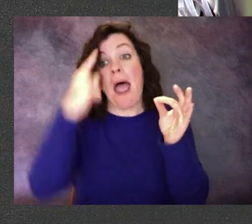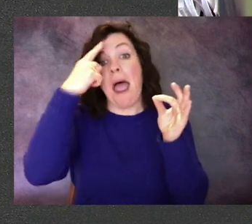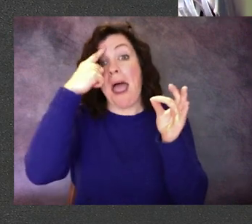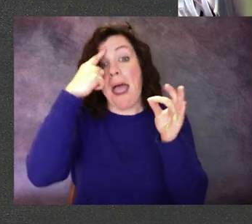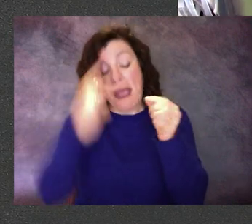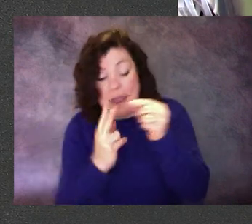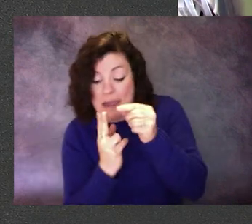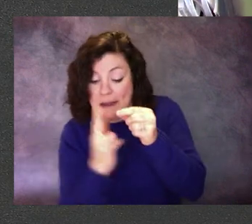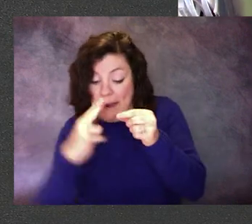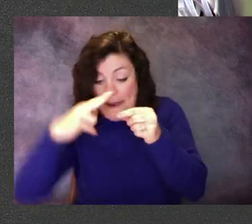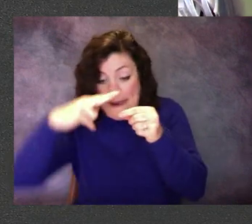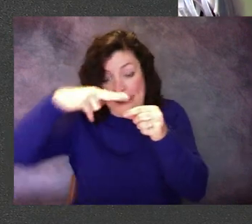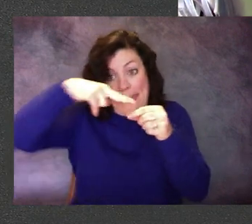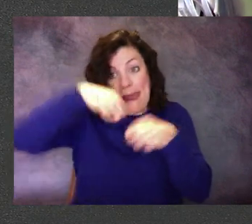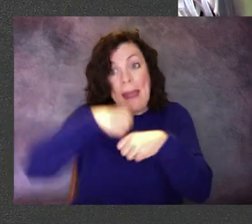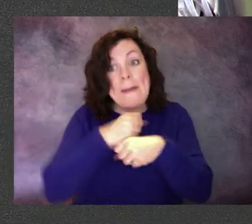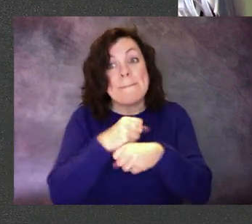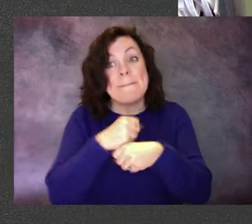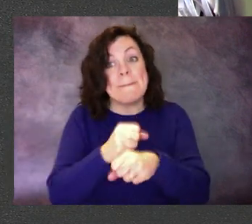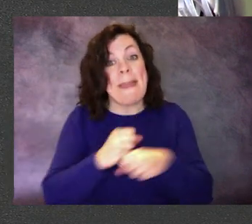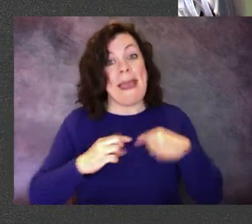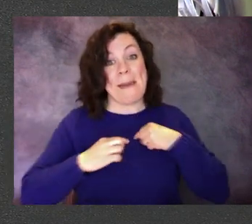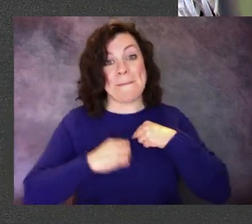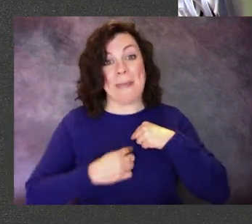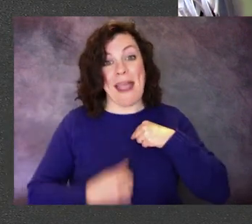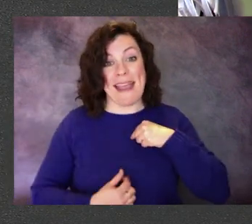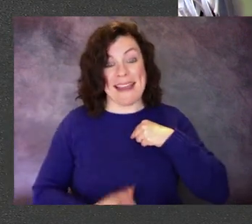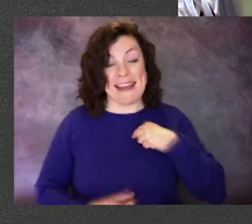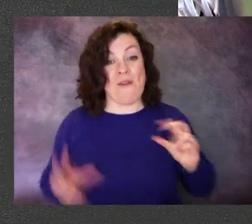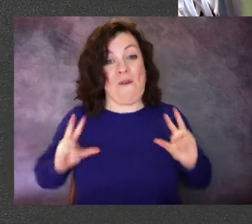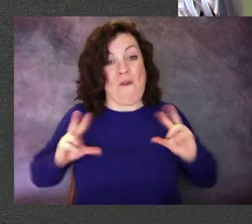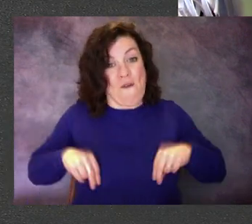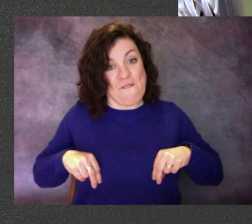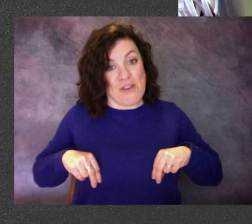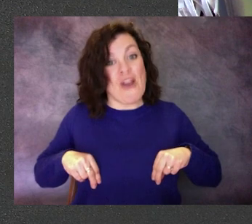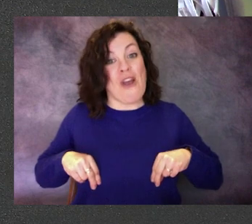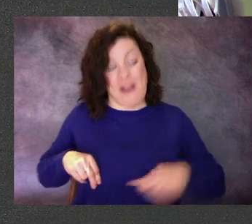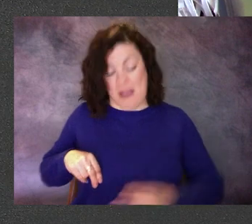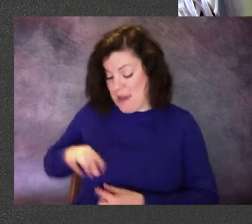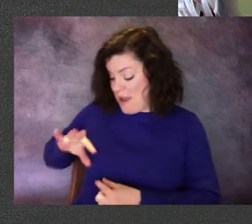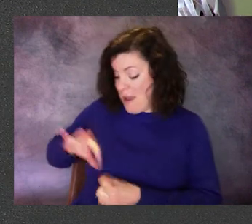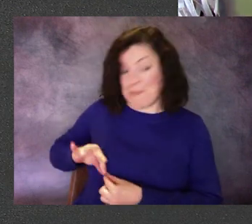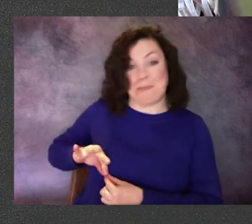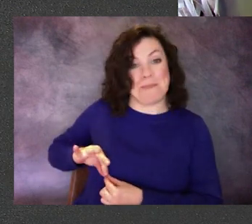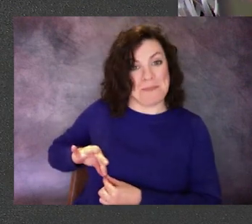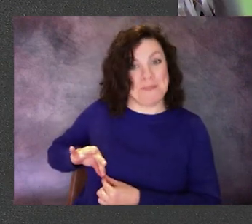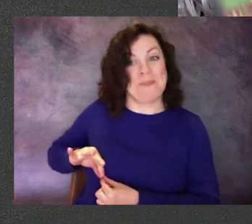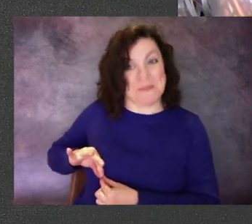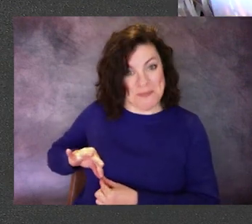So he made a button out of it and used it to fasten his suspenders.